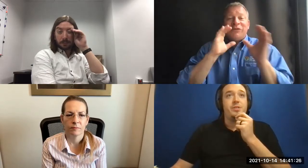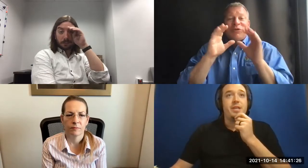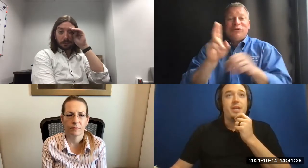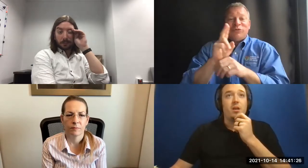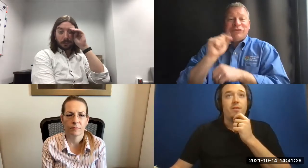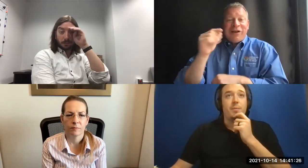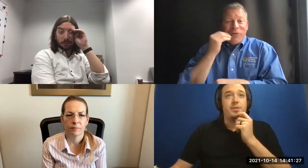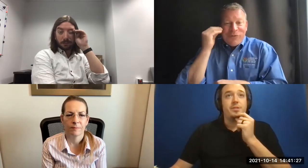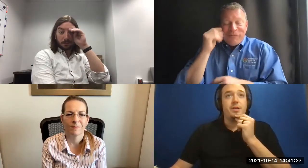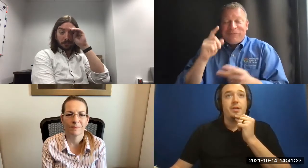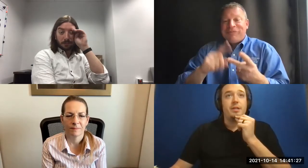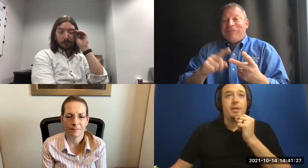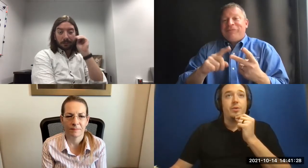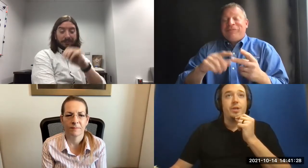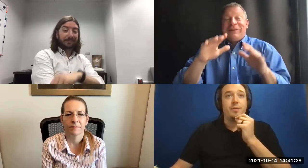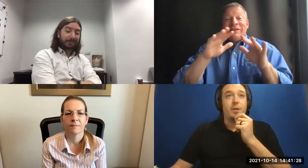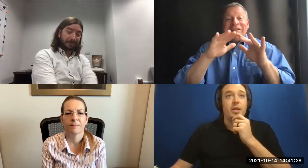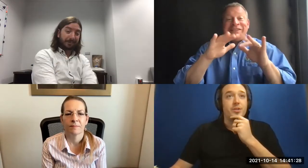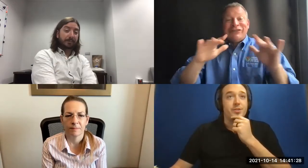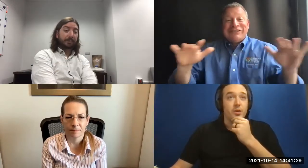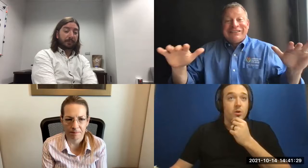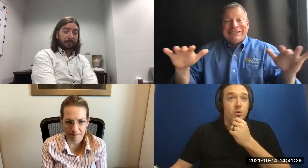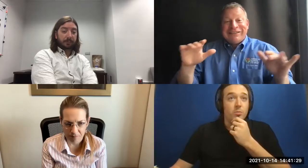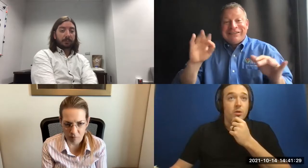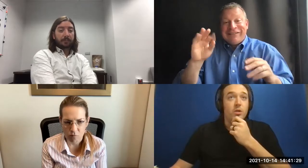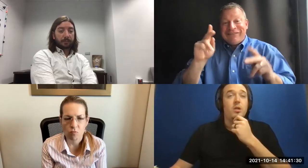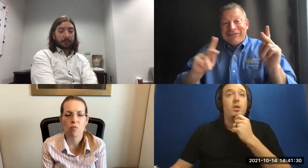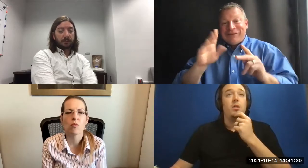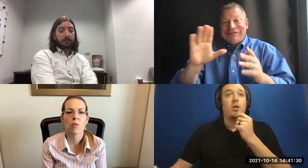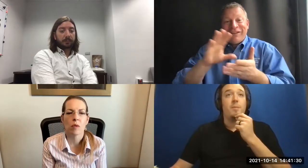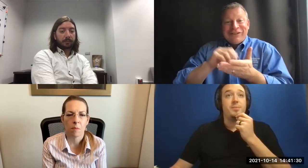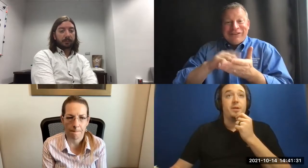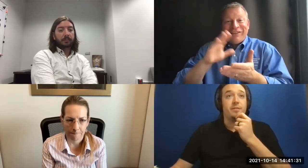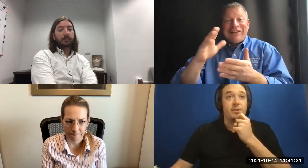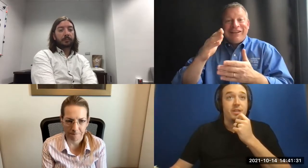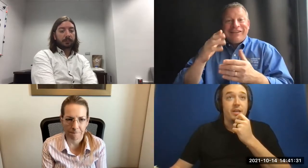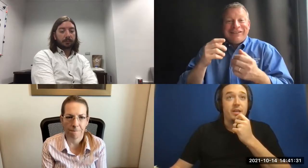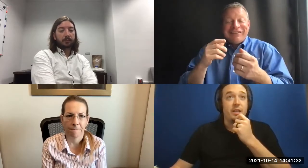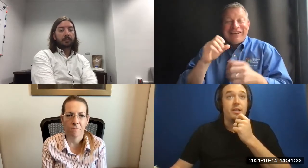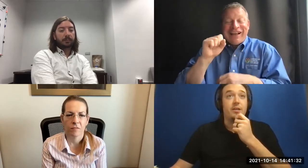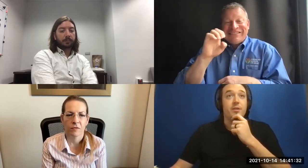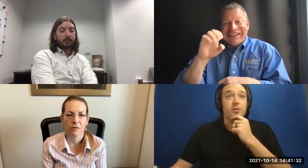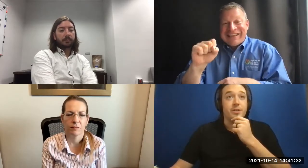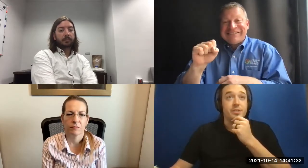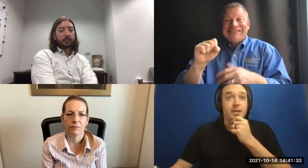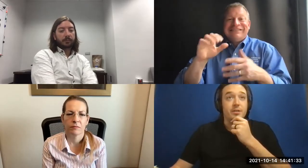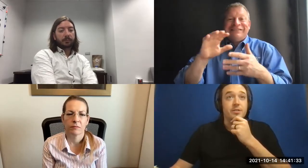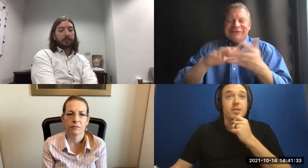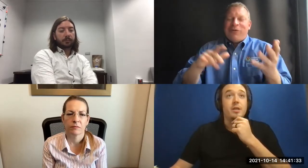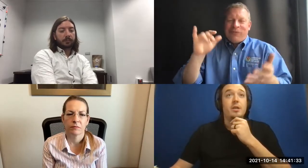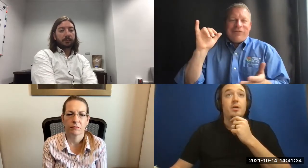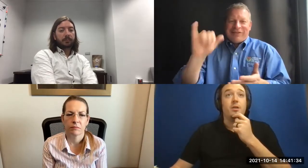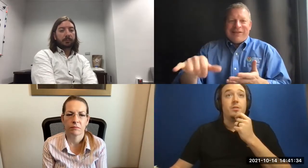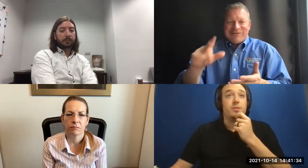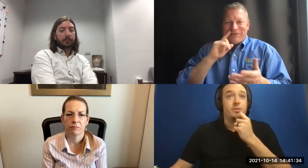I do see a lot of comments in language and communication use in the home, a lot of comments about diversity and different learning